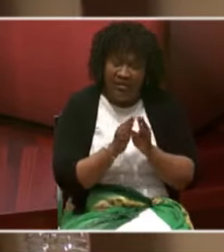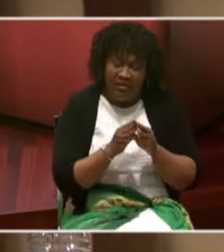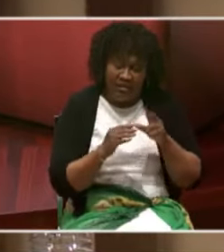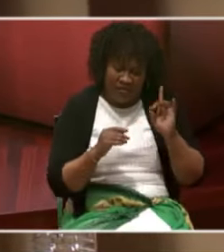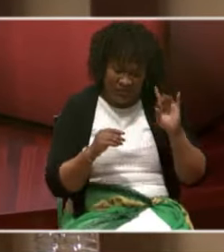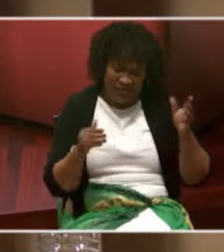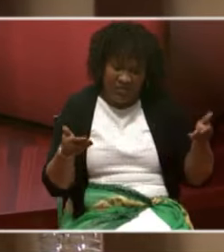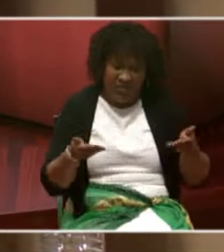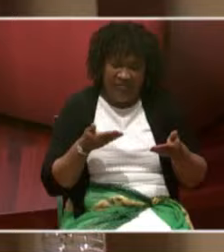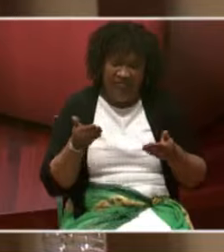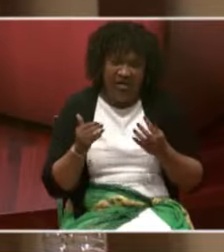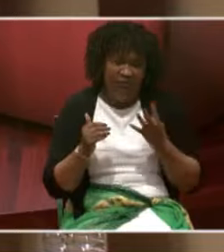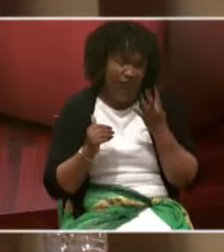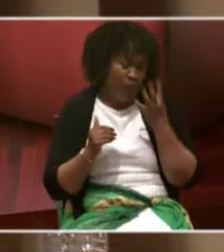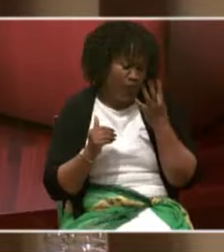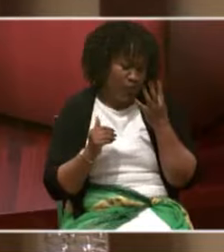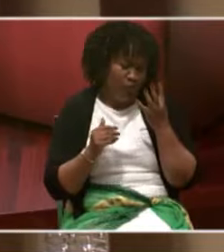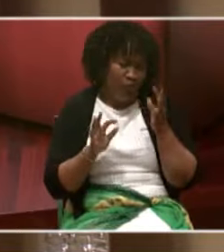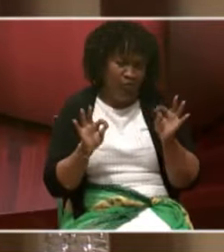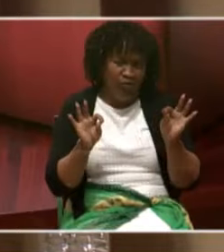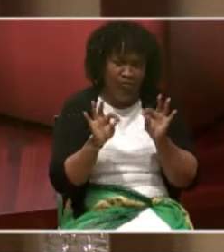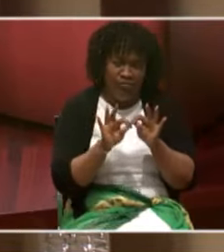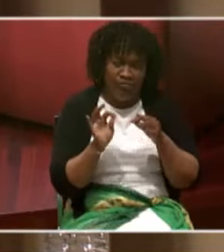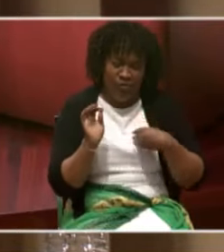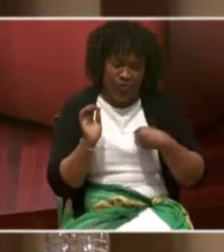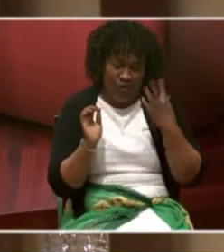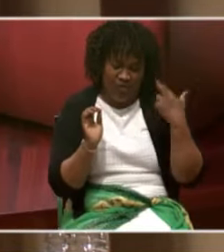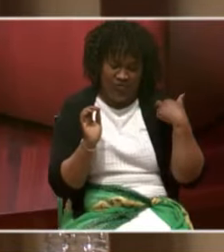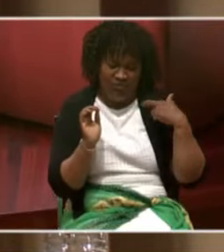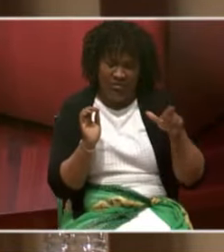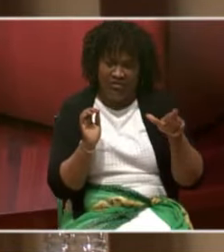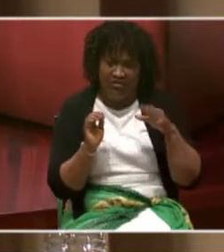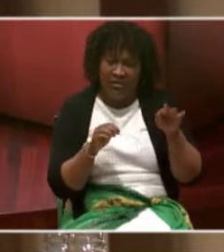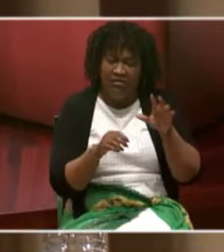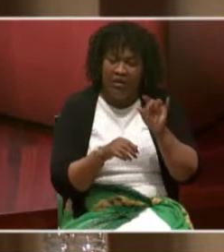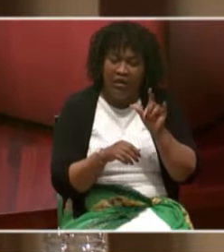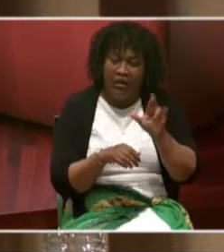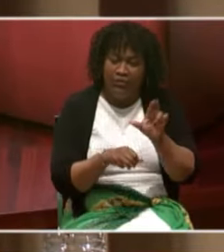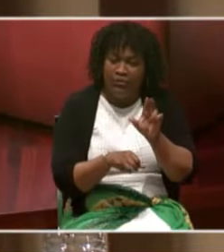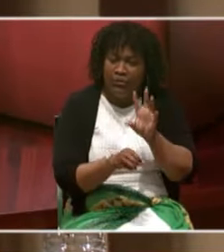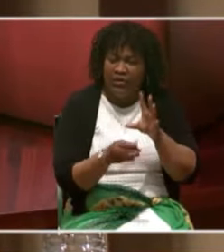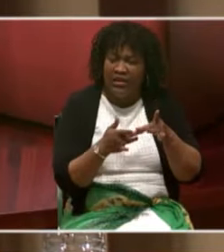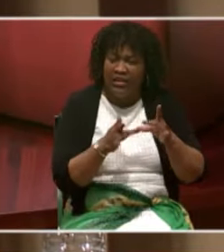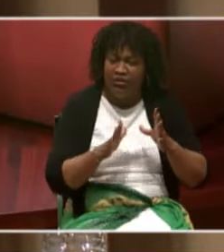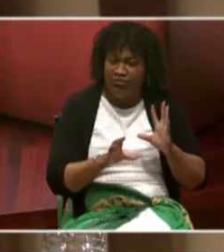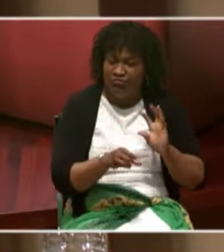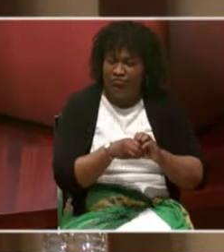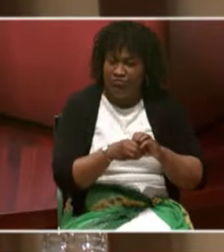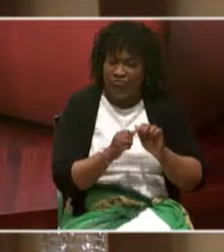Well, that is true. Mm-hmm. My original speech was pretty strong.